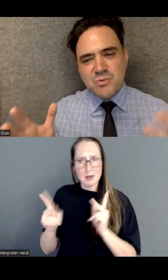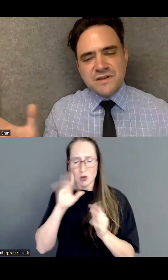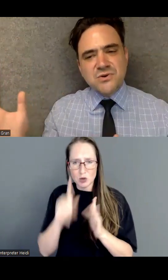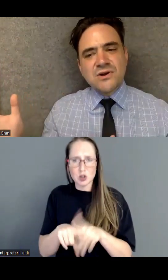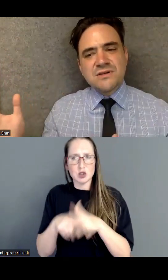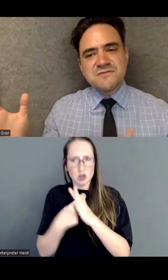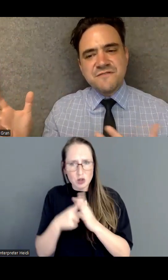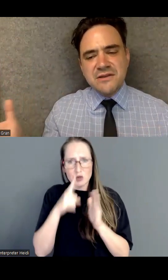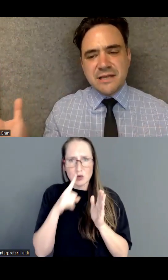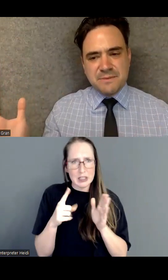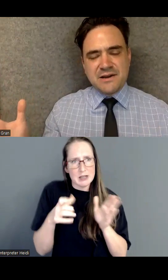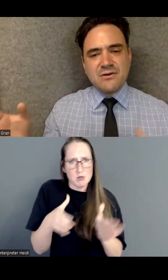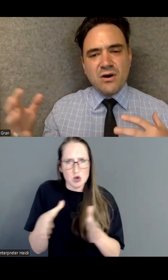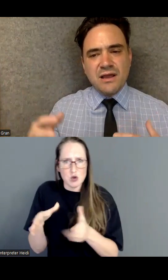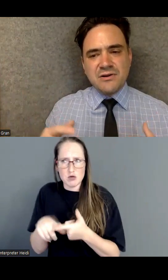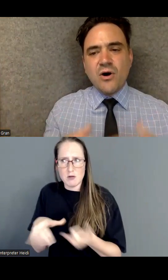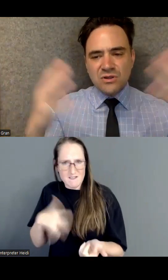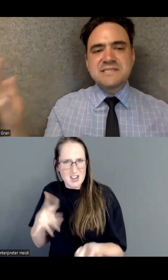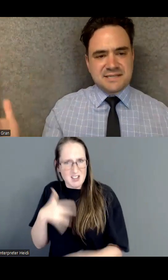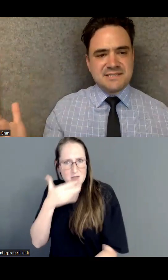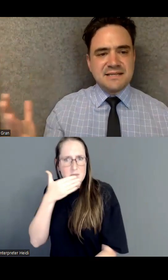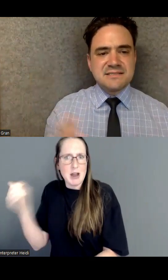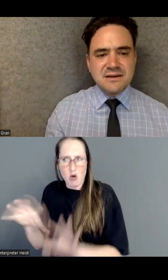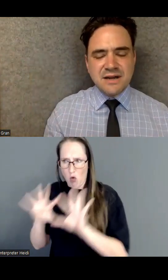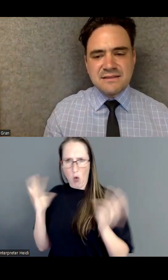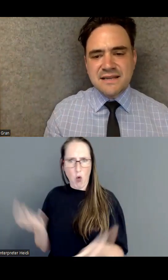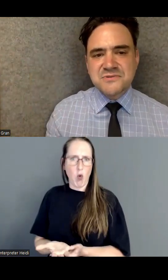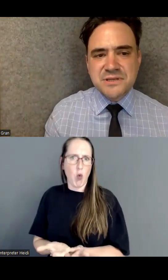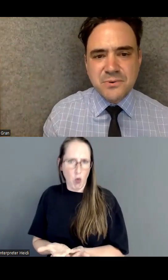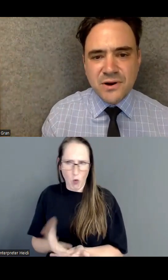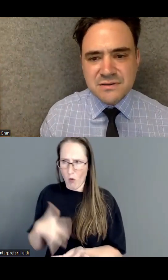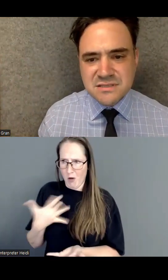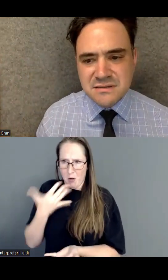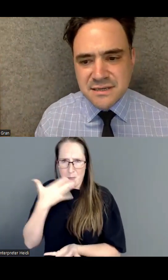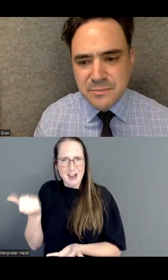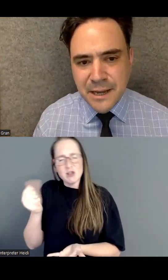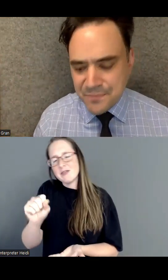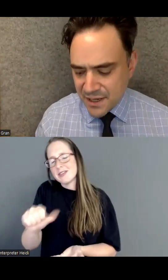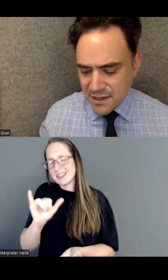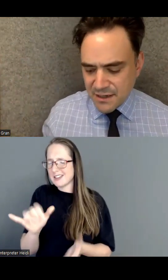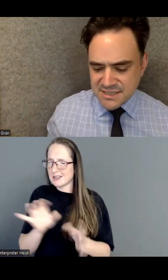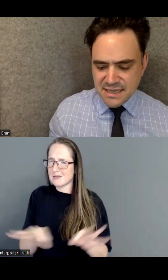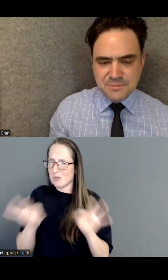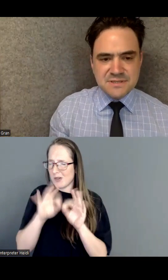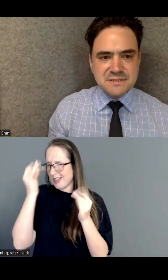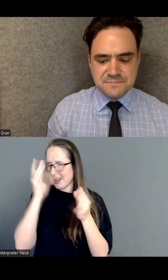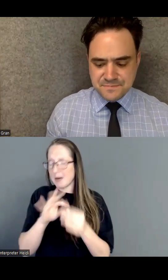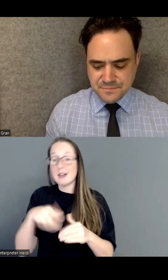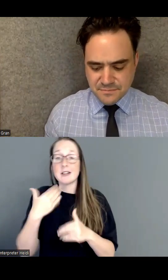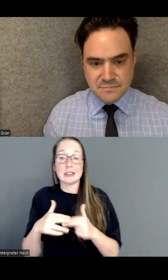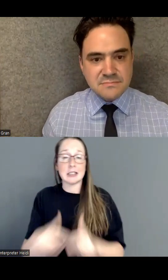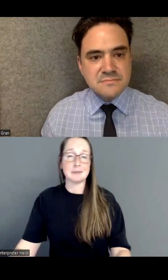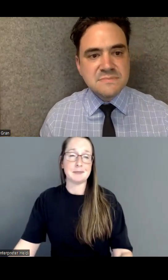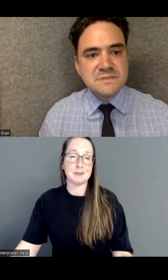kind of moving towards feeling better in a holistic sense. So I think that's really important to think about. Next slide, please.